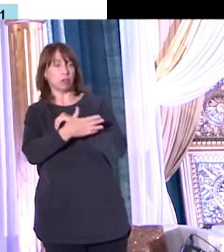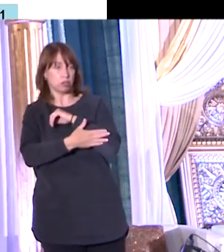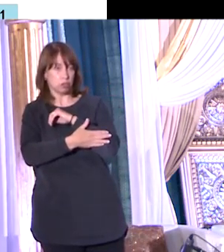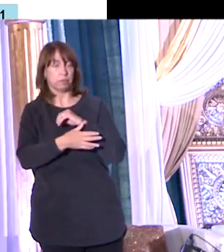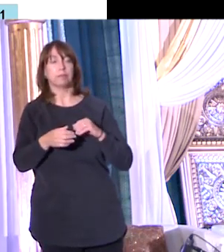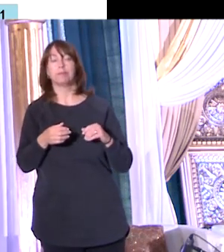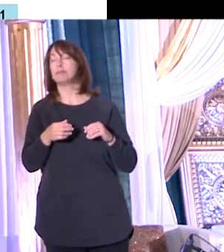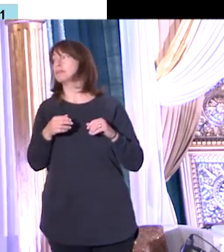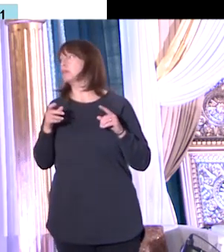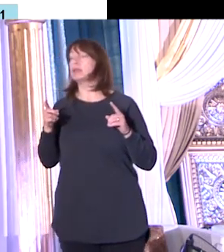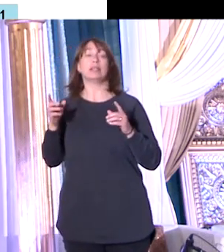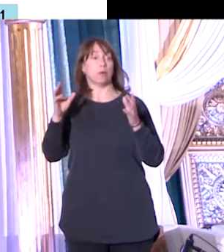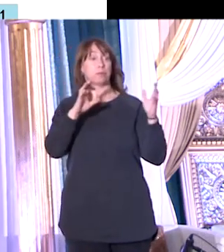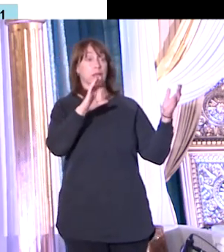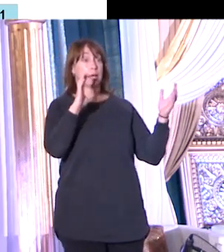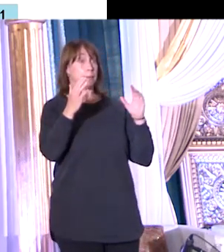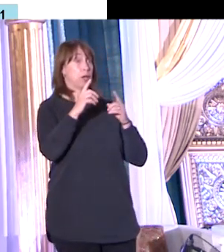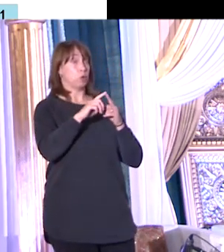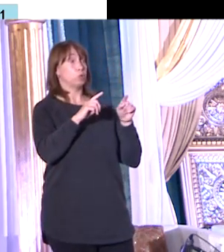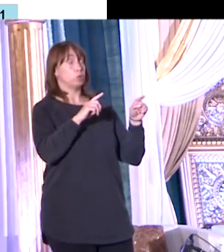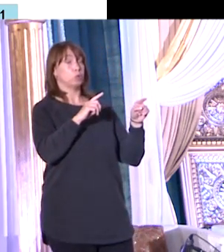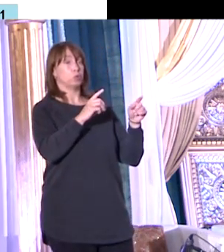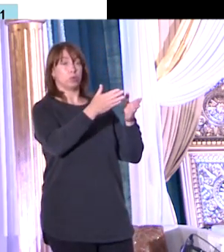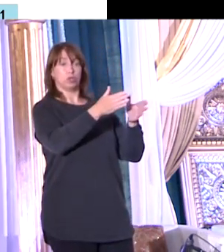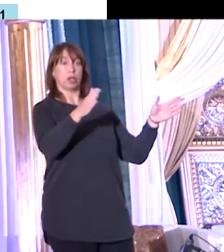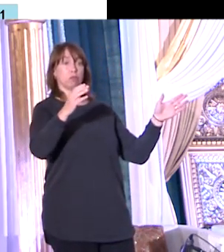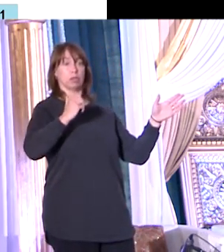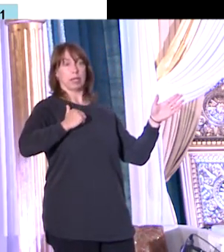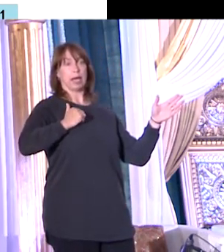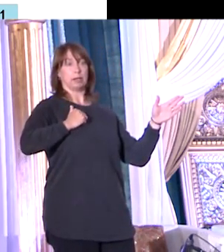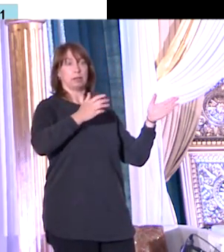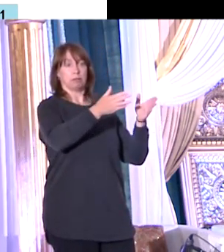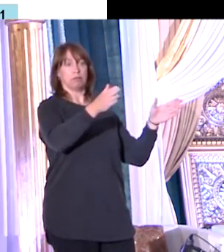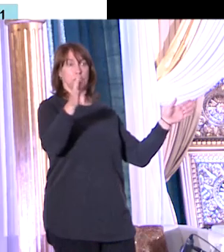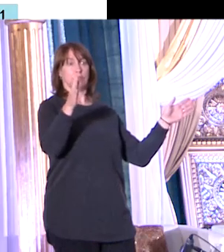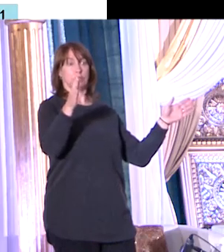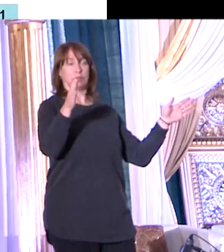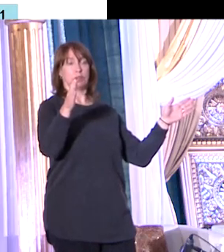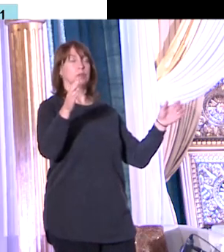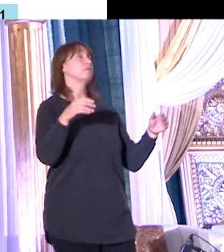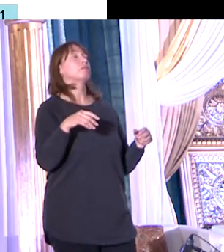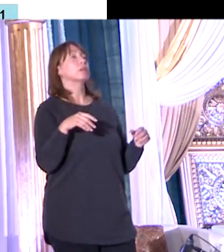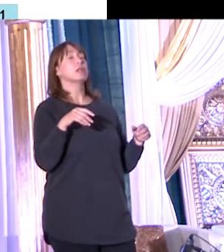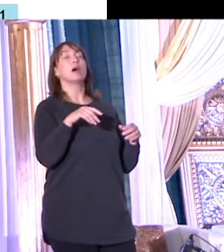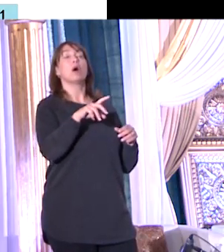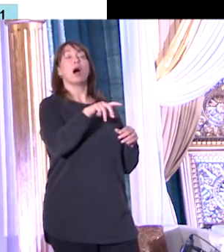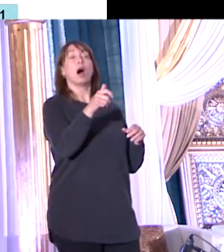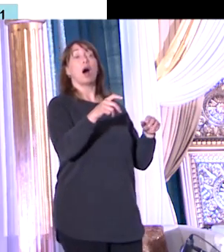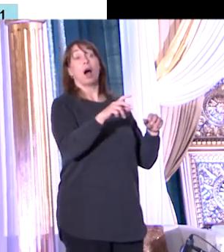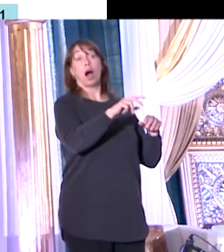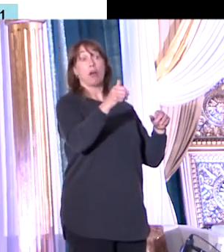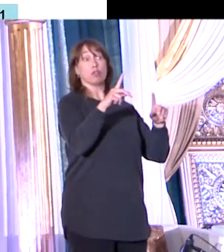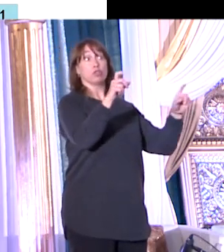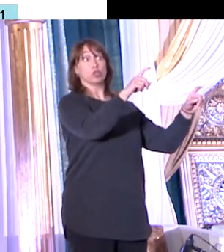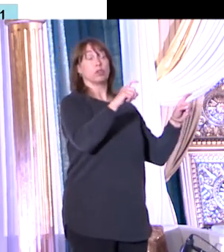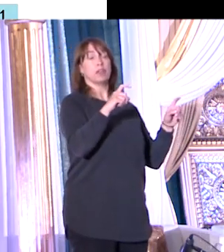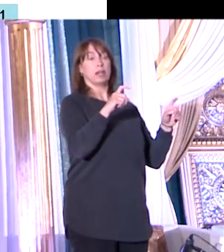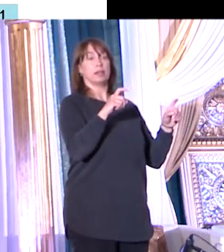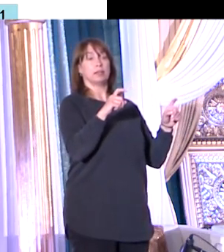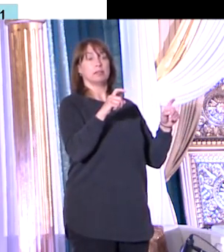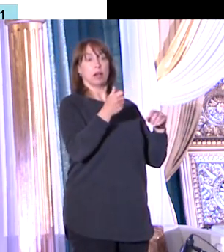experience? When we can compare the results with another survey, with the general social survey done a few years ago, we can see that levels